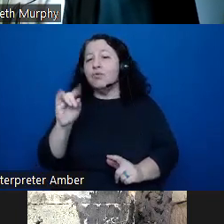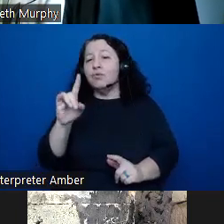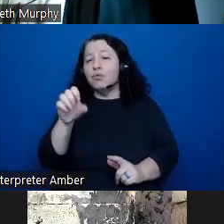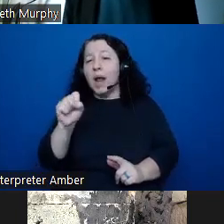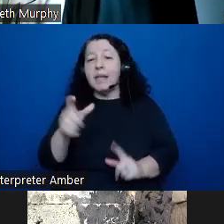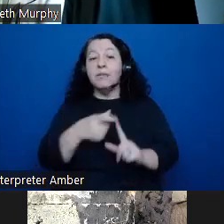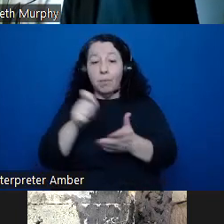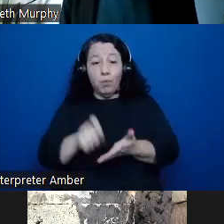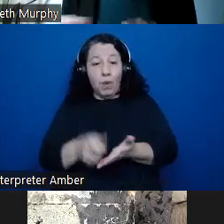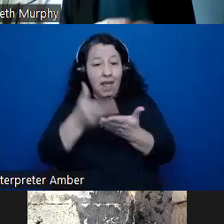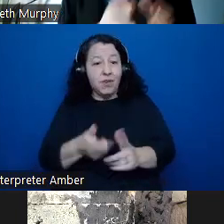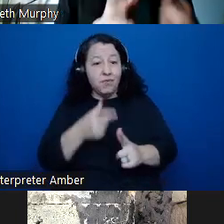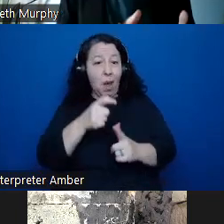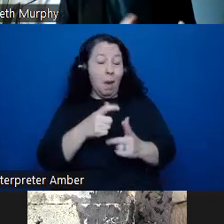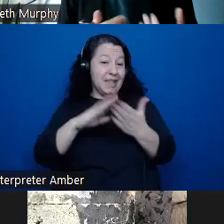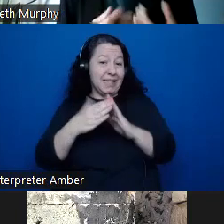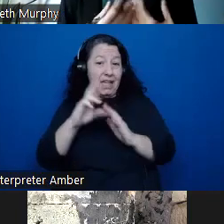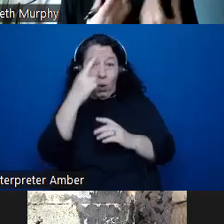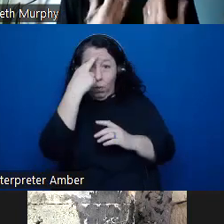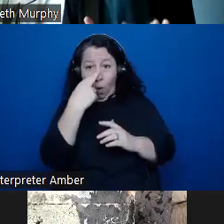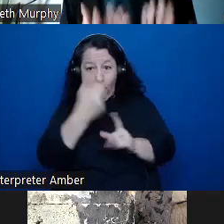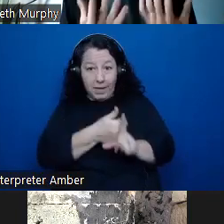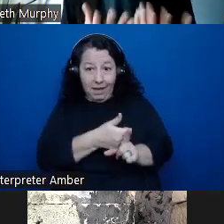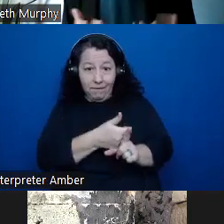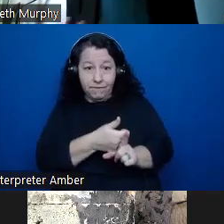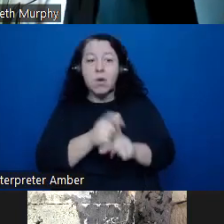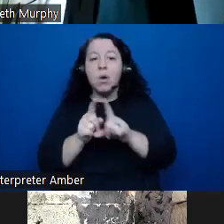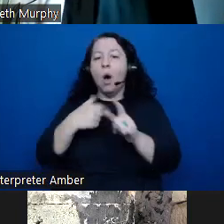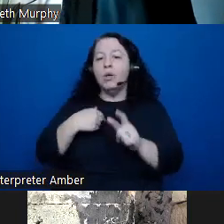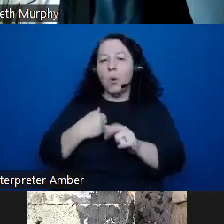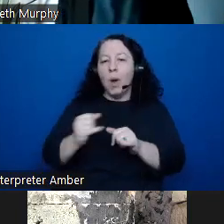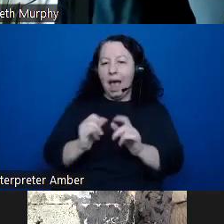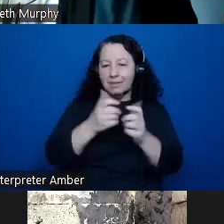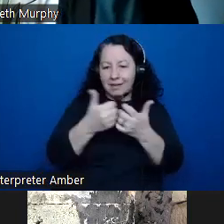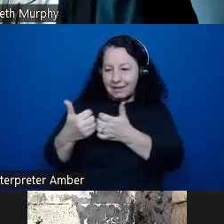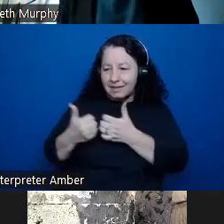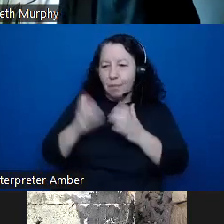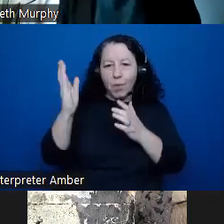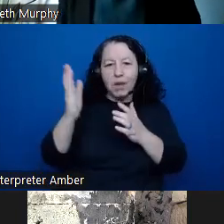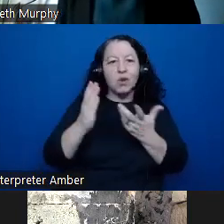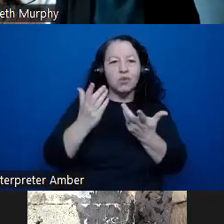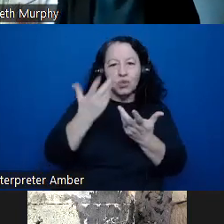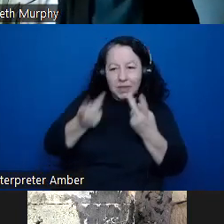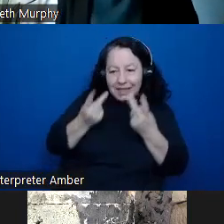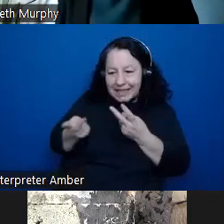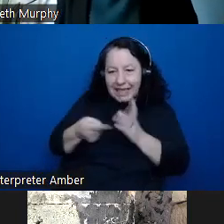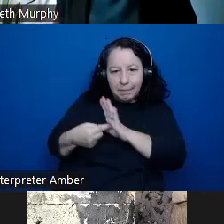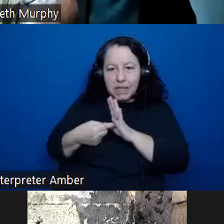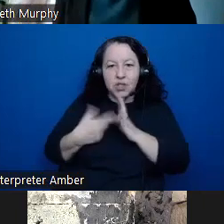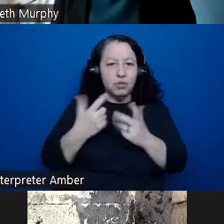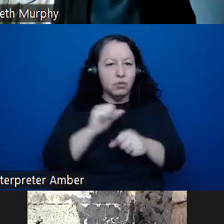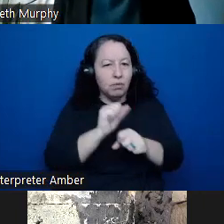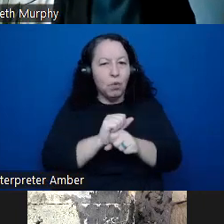Rome alone. We also have individual presentations of work in the form of funerary monuments. In these